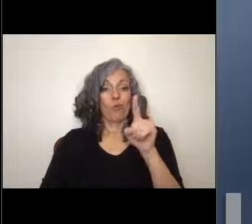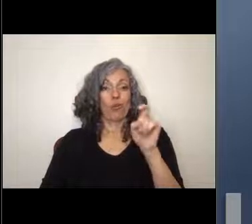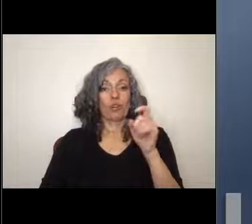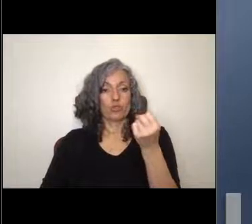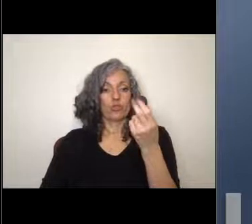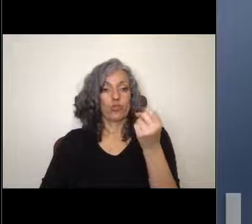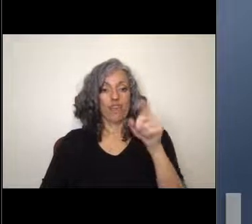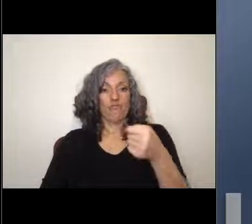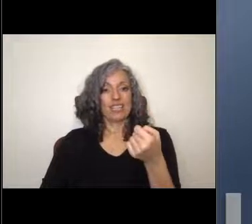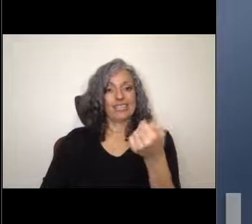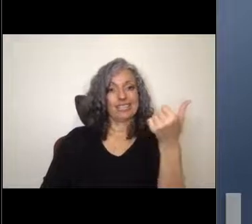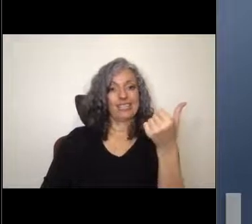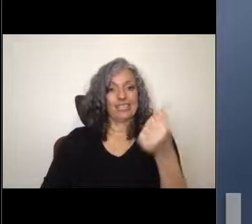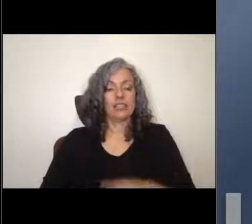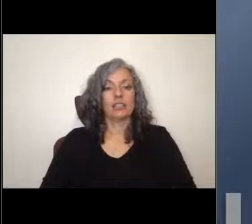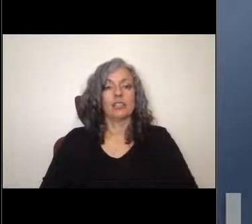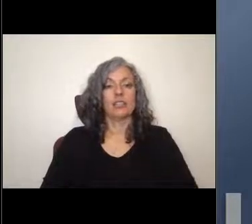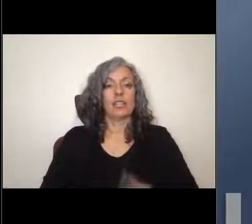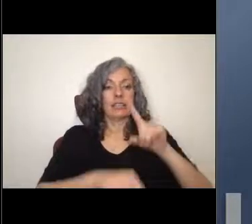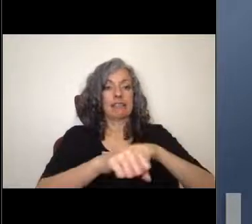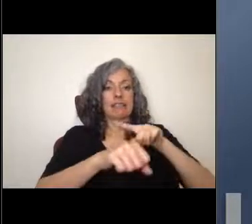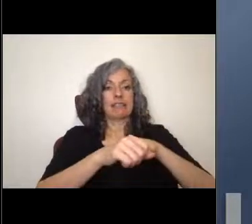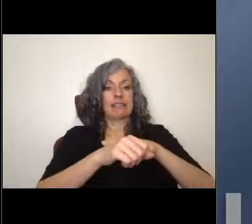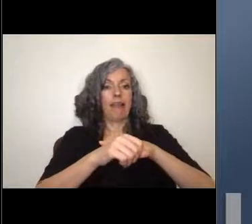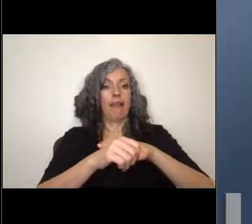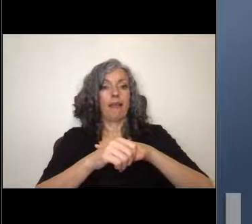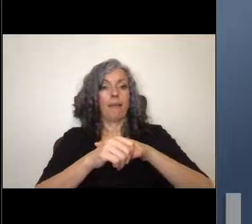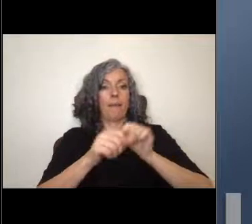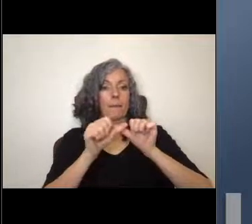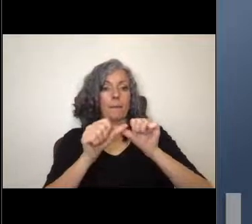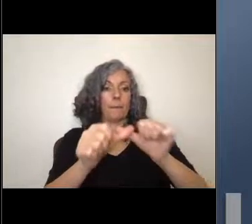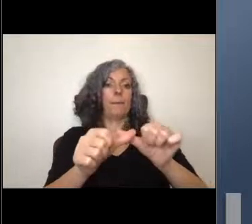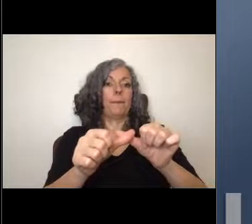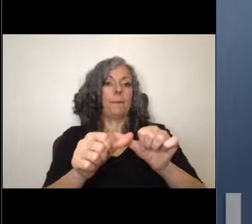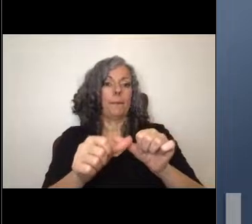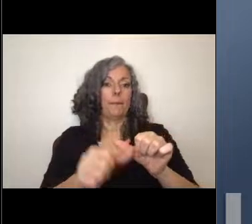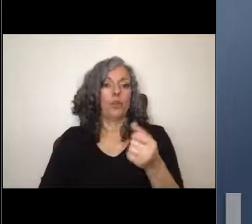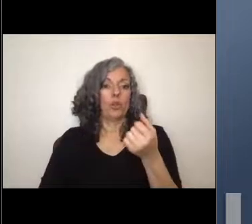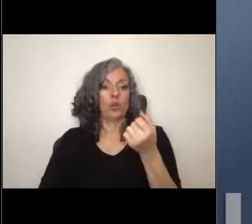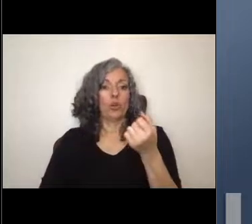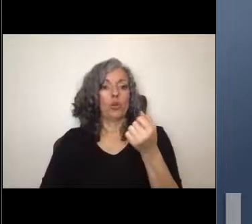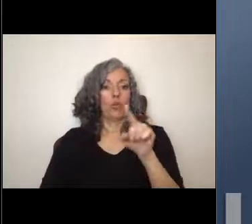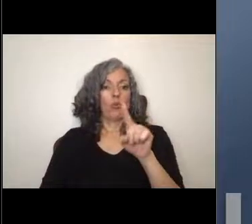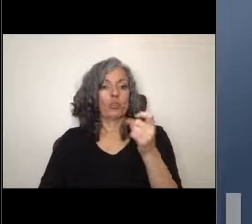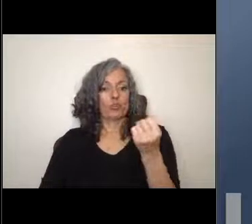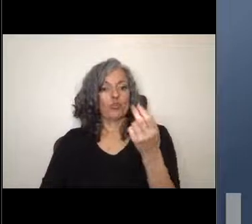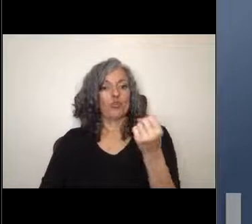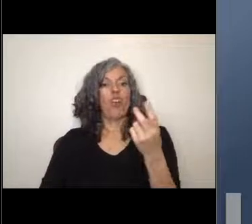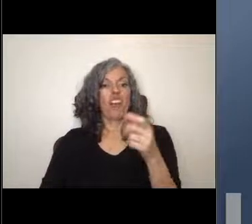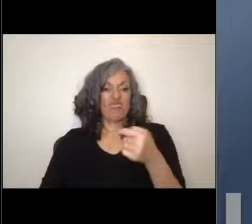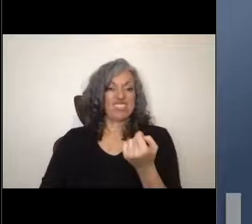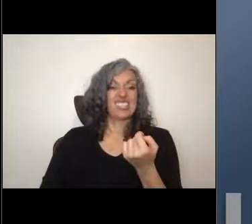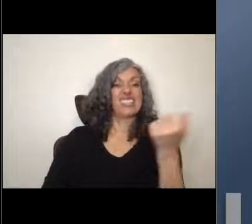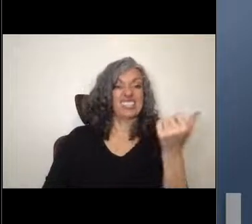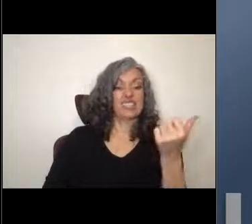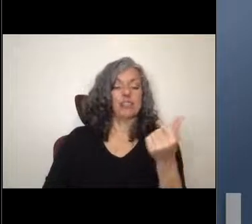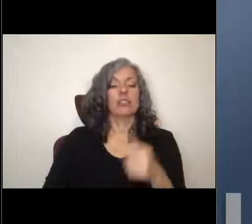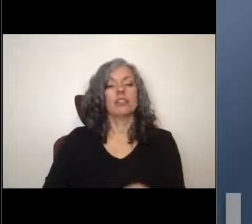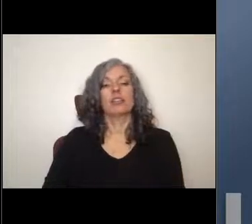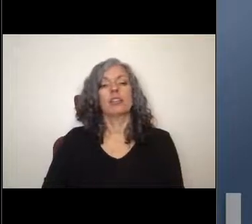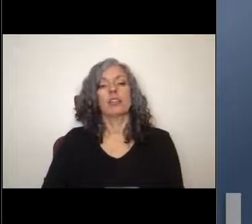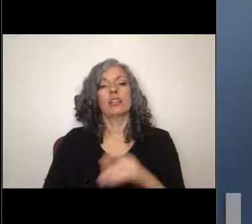113 are time extensions for shop projects. Tab 112 was pulled from the agenda prior to this meeting. The shop time extension requests are for